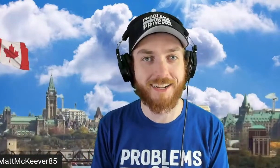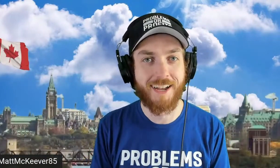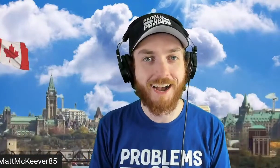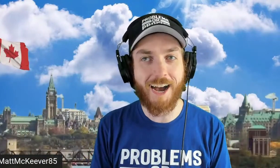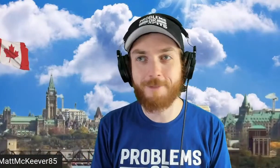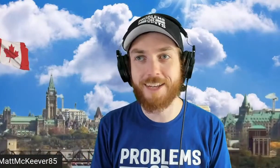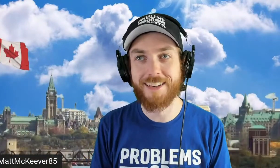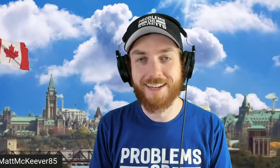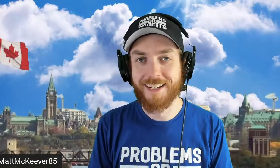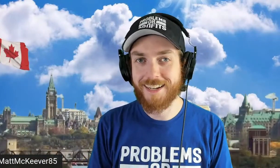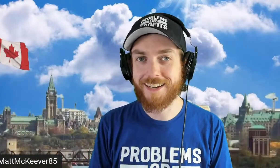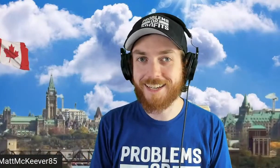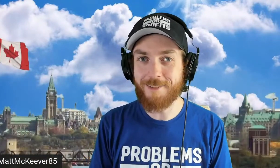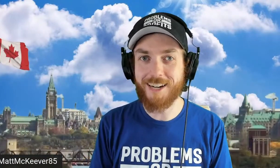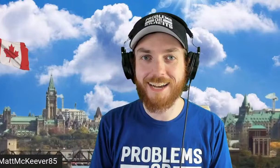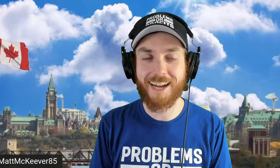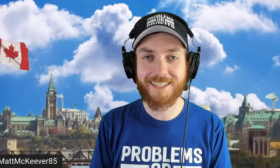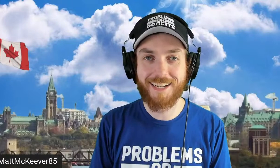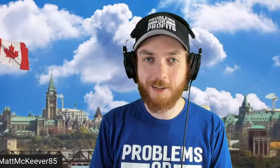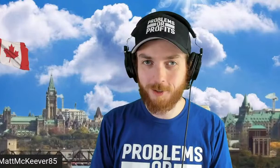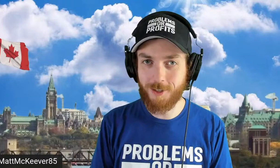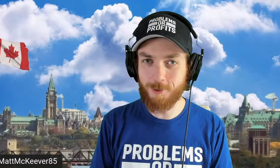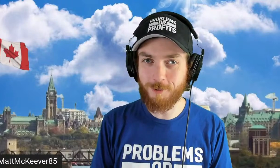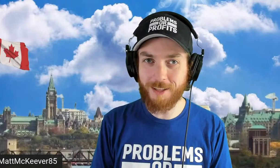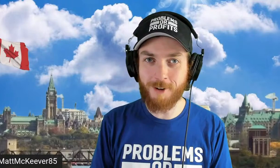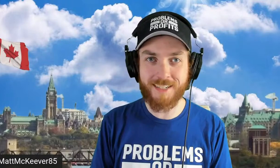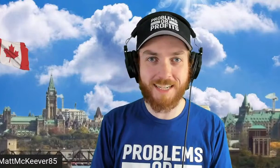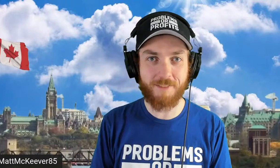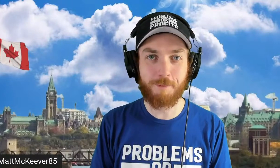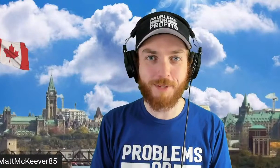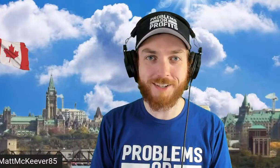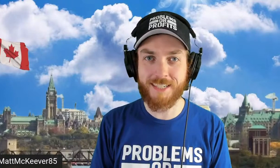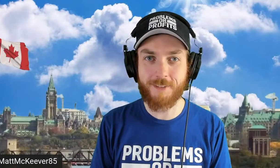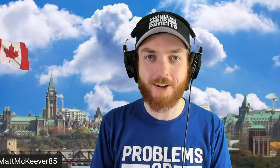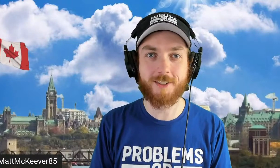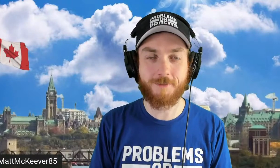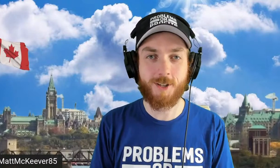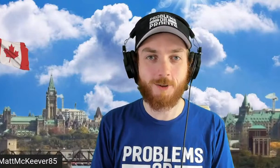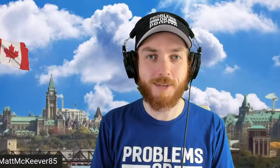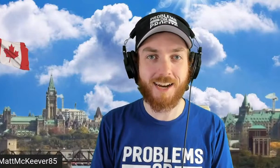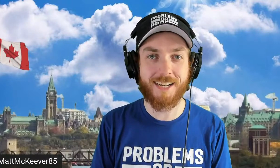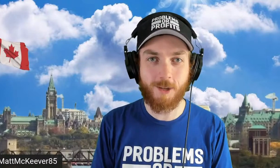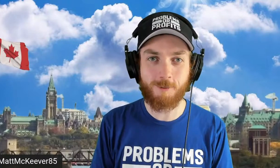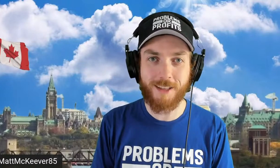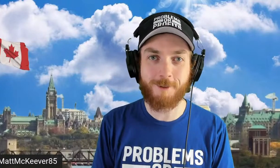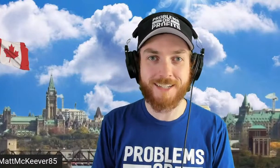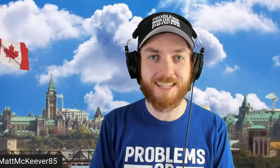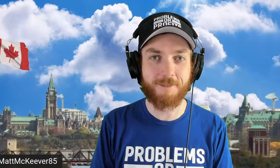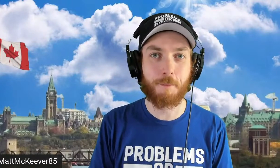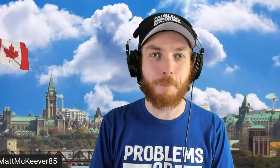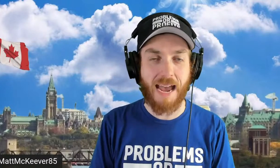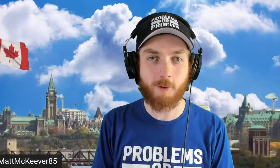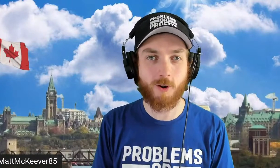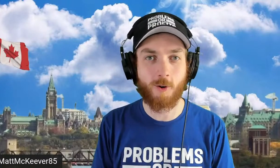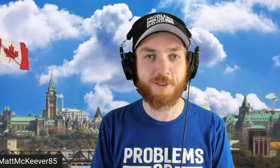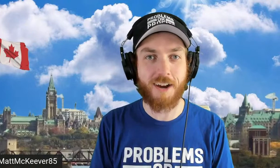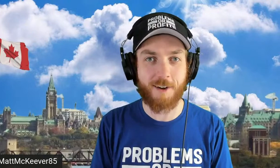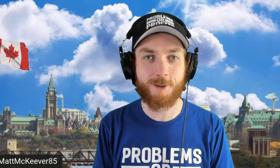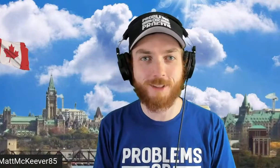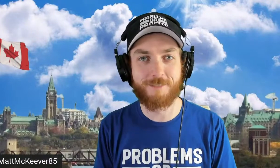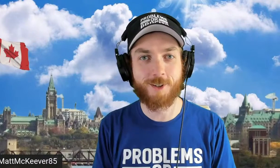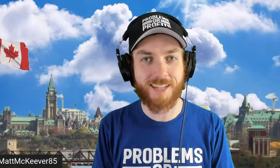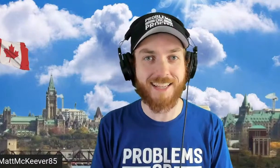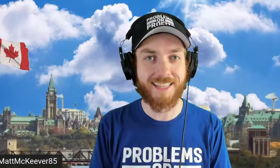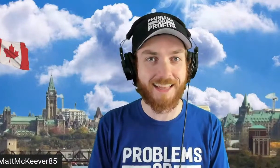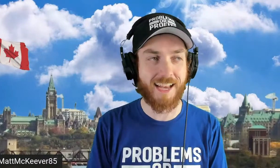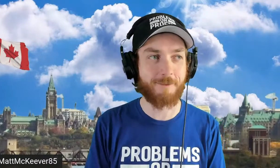but come on, guys. Do you really want to give them billions of dollars for UBI? Do you really want to give them power over how you